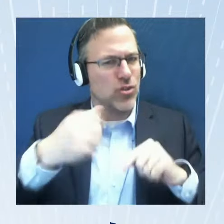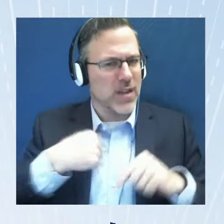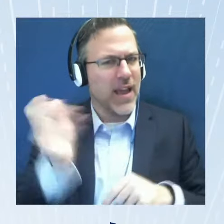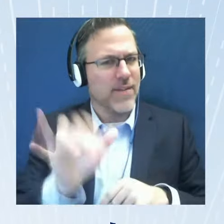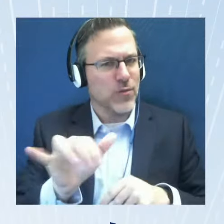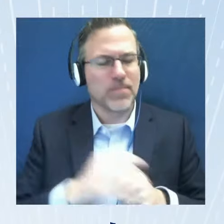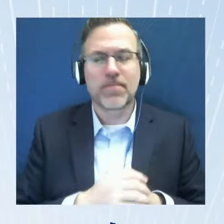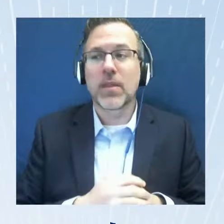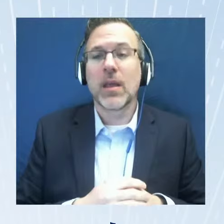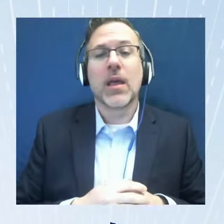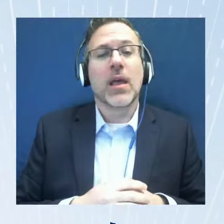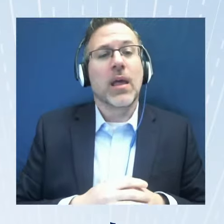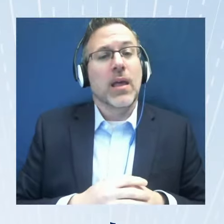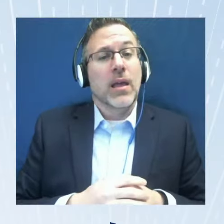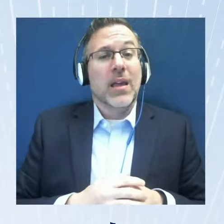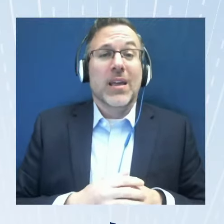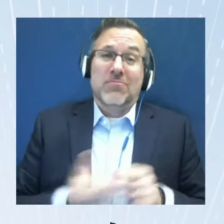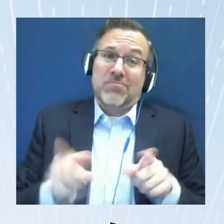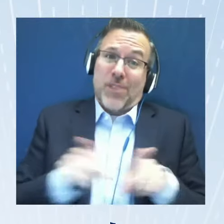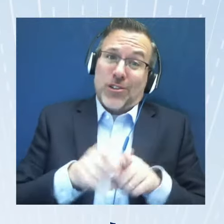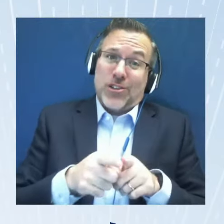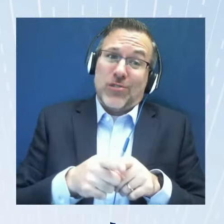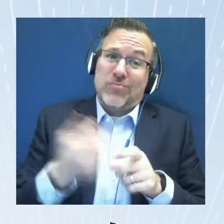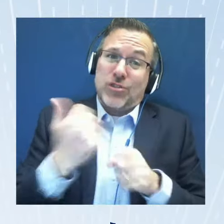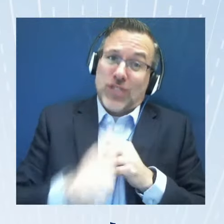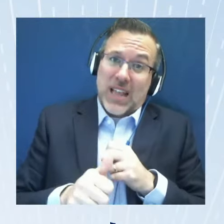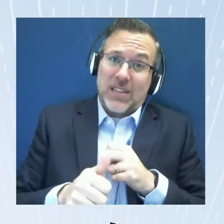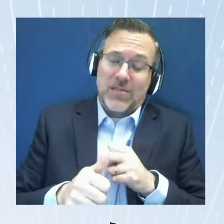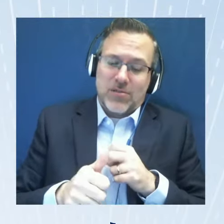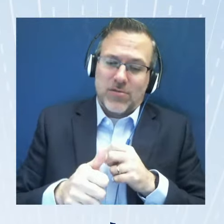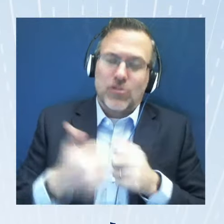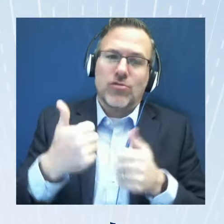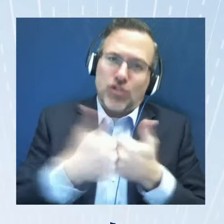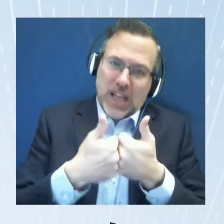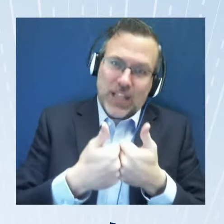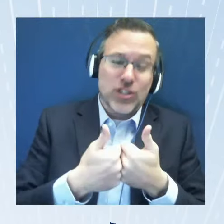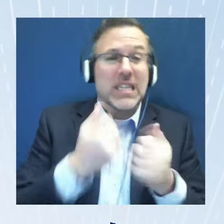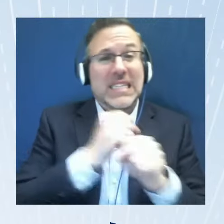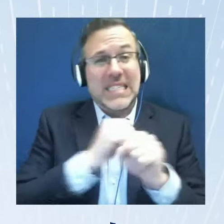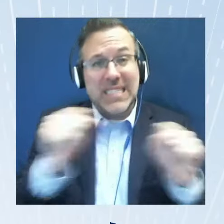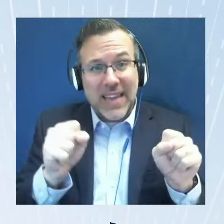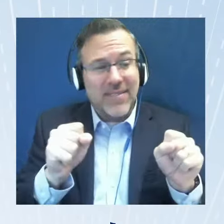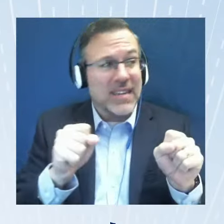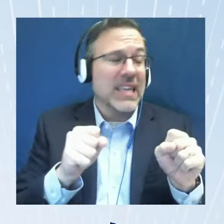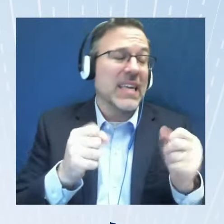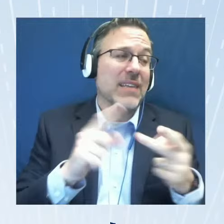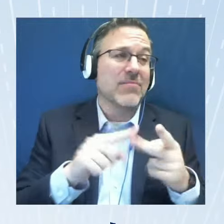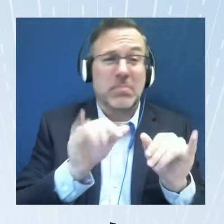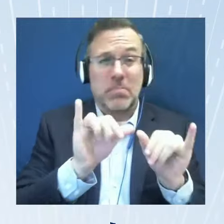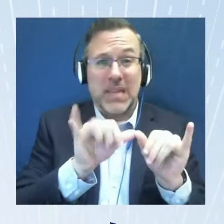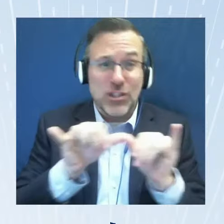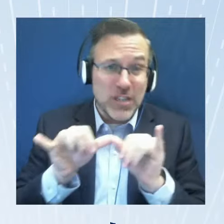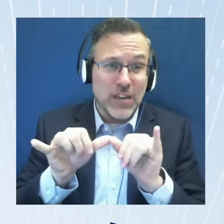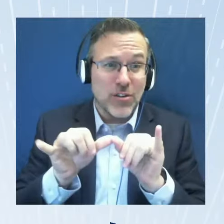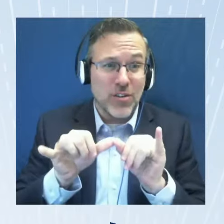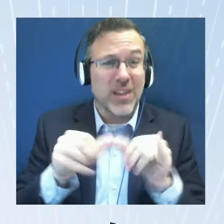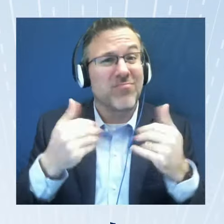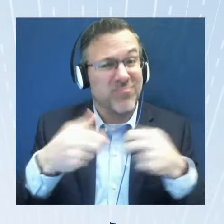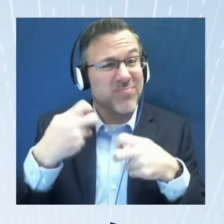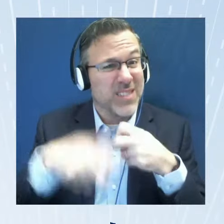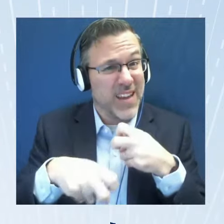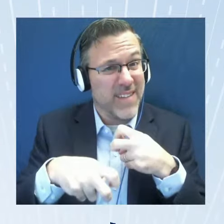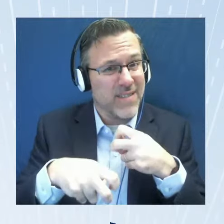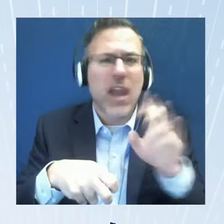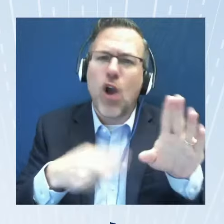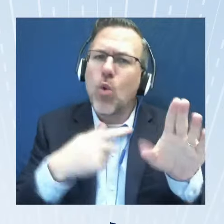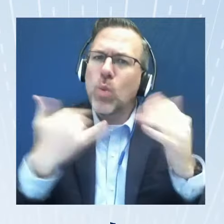Obviously, that's also a very challenging thing to do from a safety and engineering perspective. We don't view that as a reason not to look in that